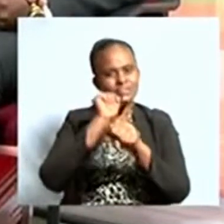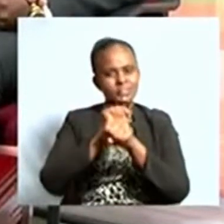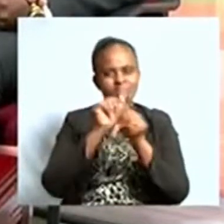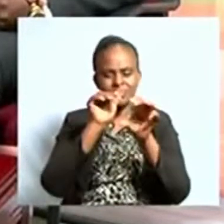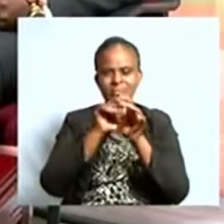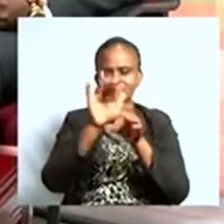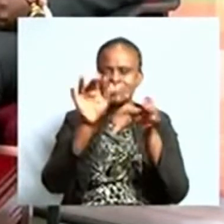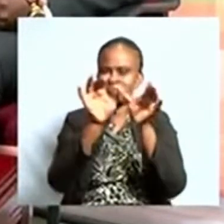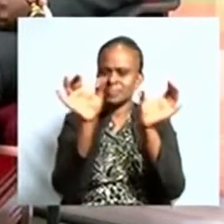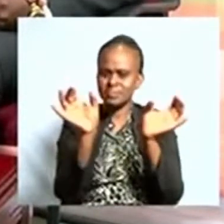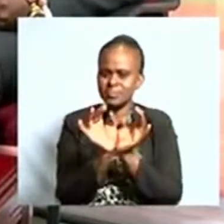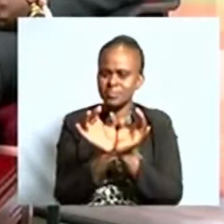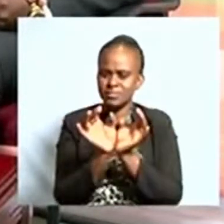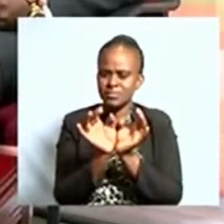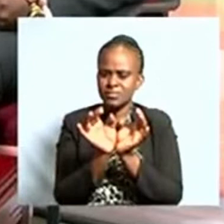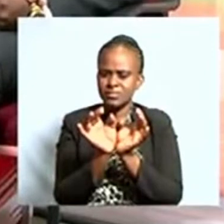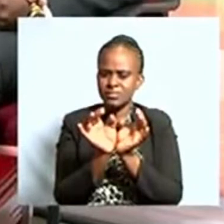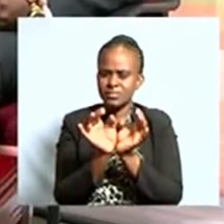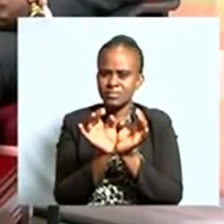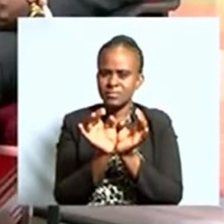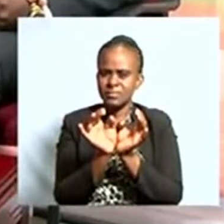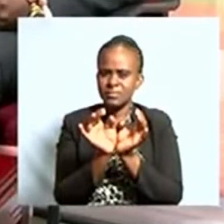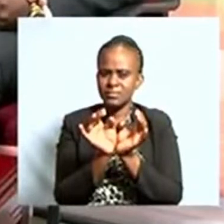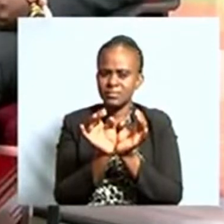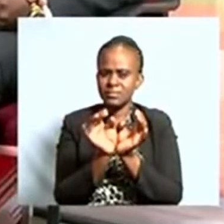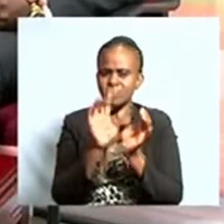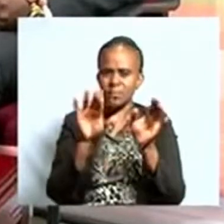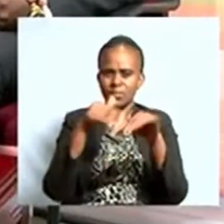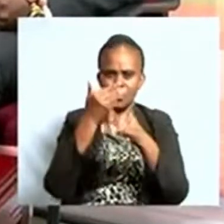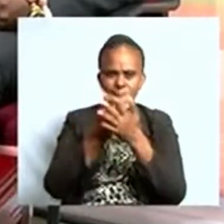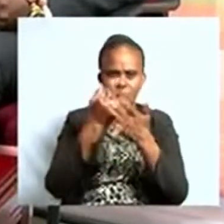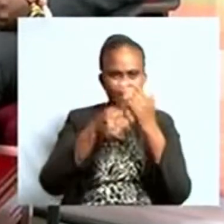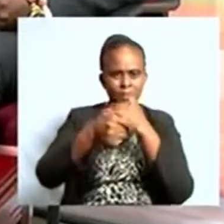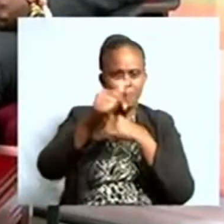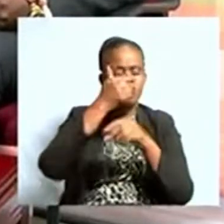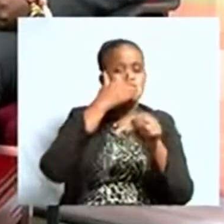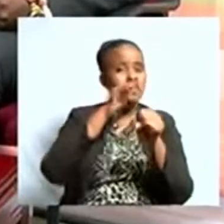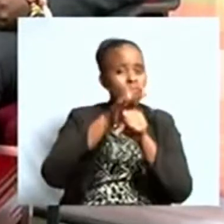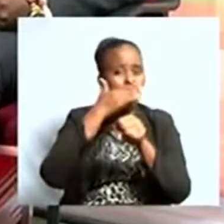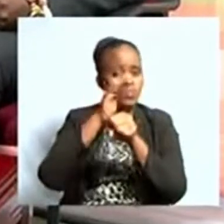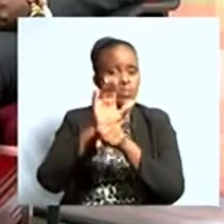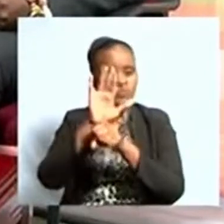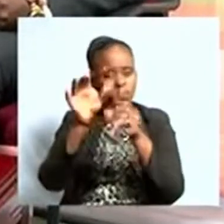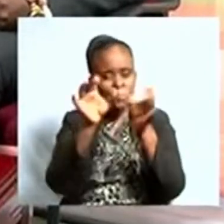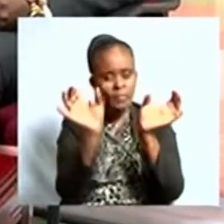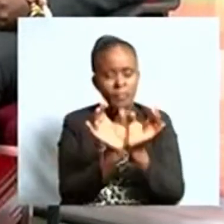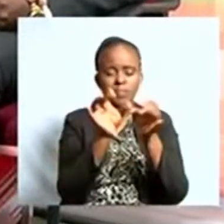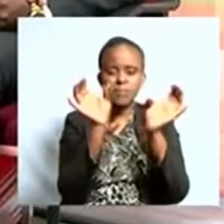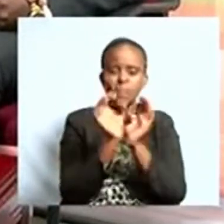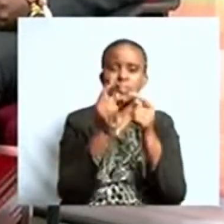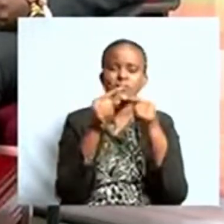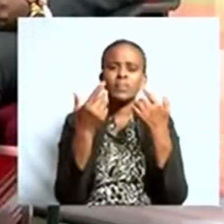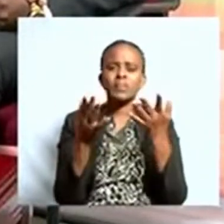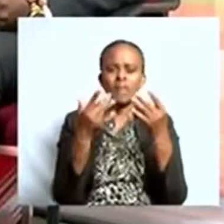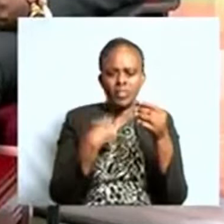constituency. All that he promises the constituency has been done. My surprise to our MC